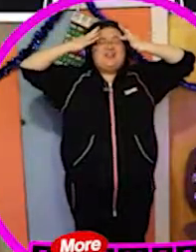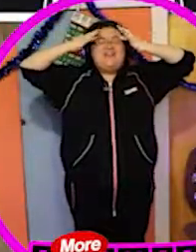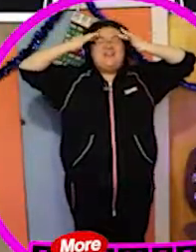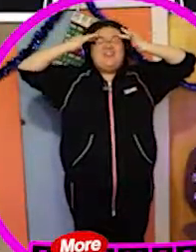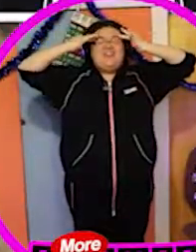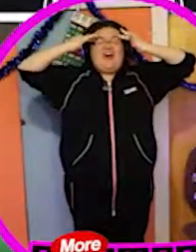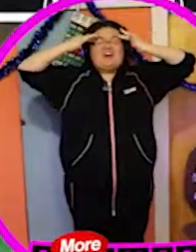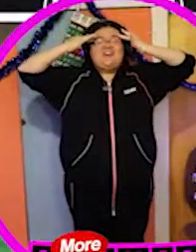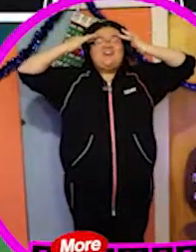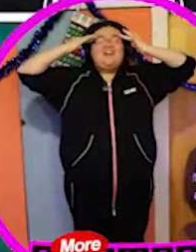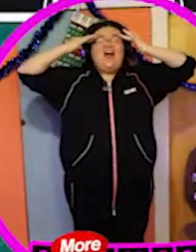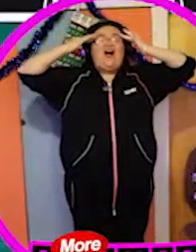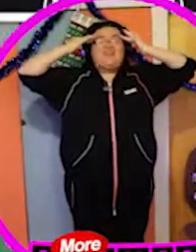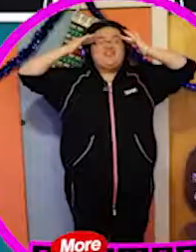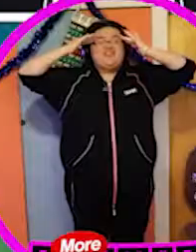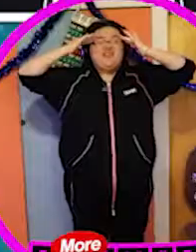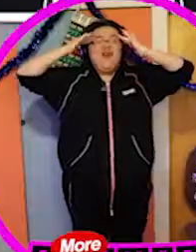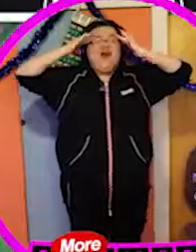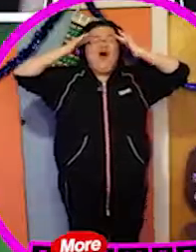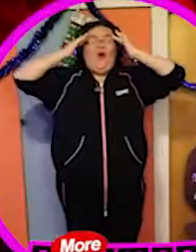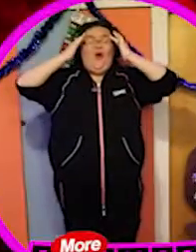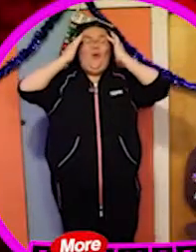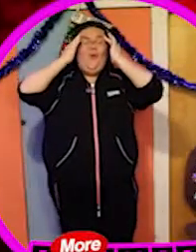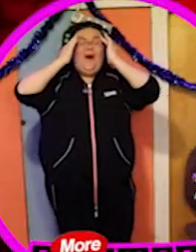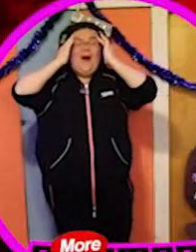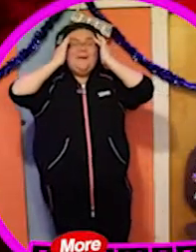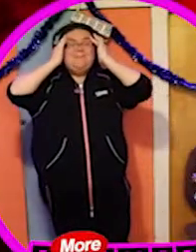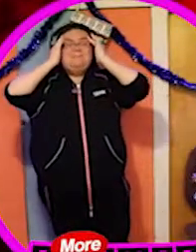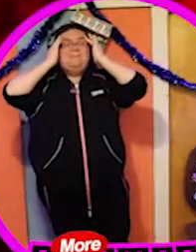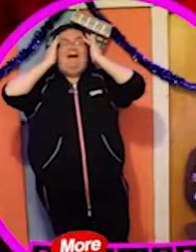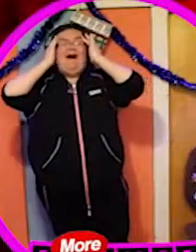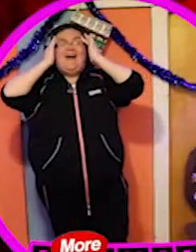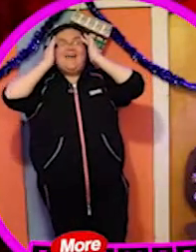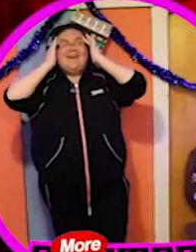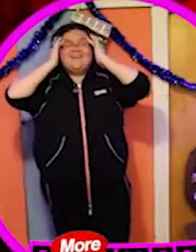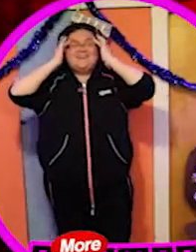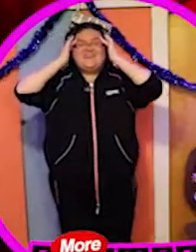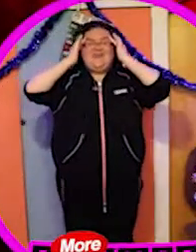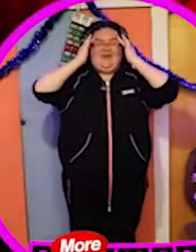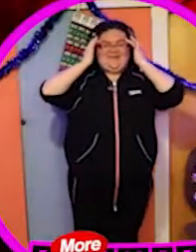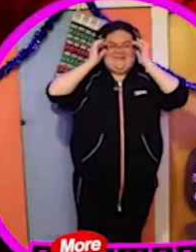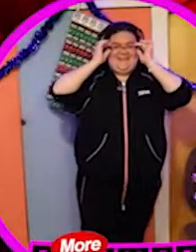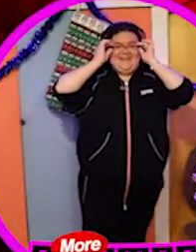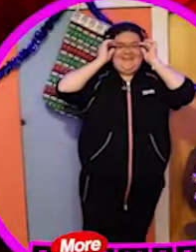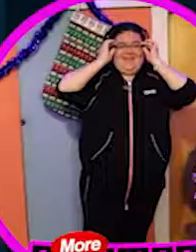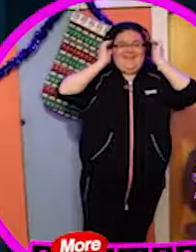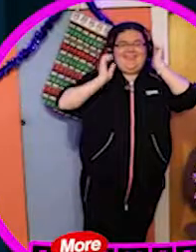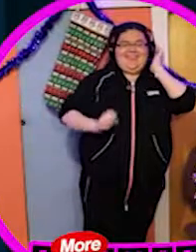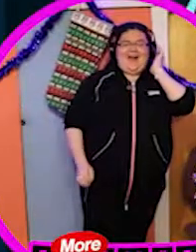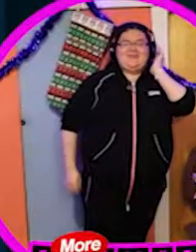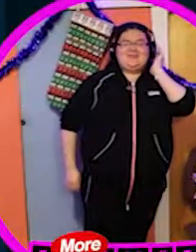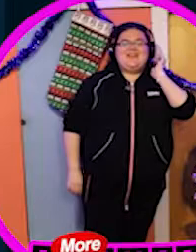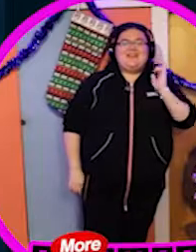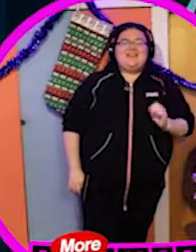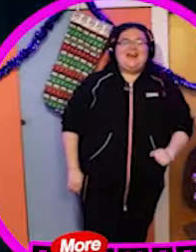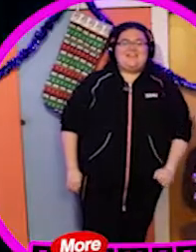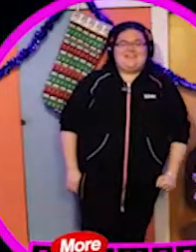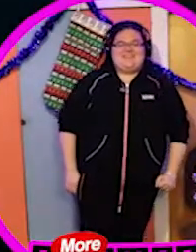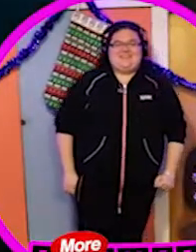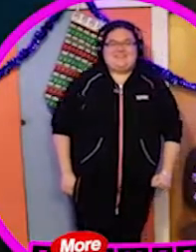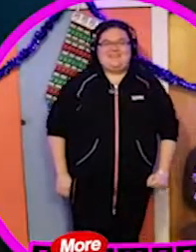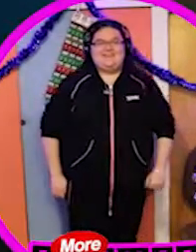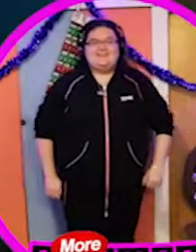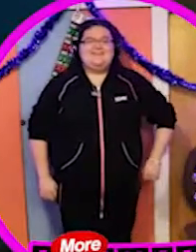offload! Josh in the offload! Oh my god! What's this? That was